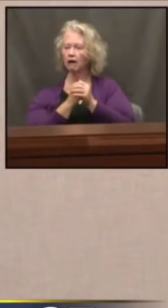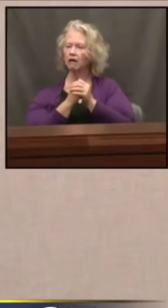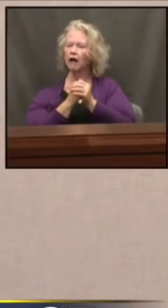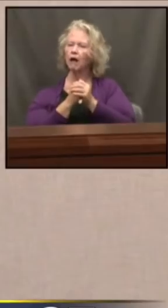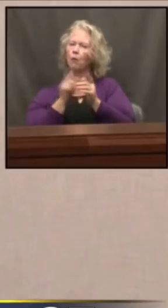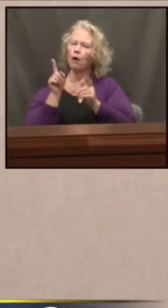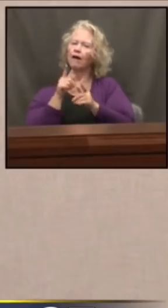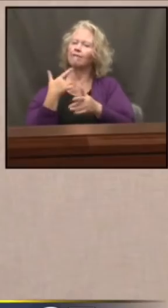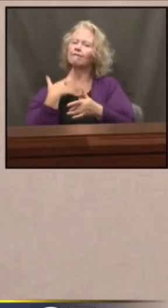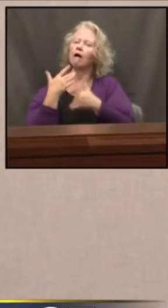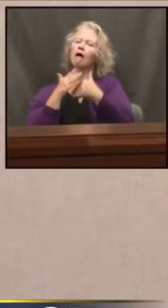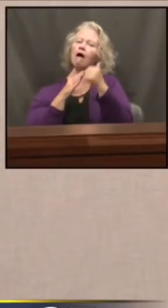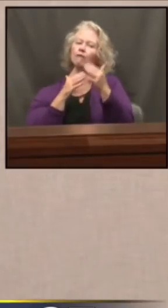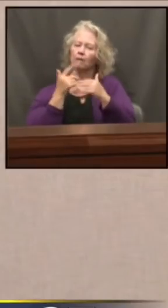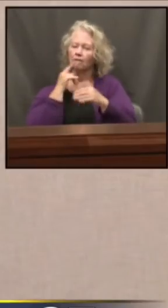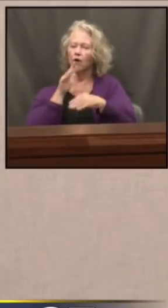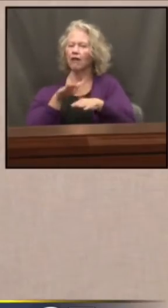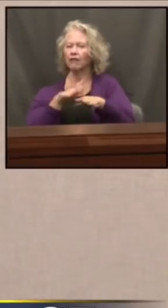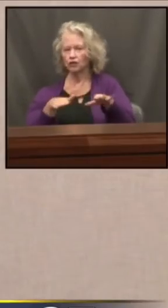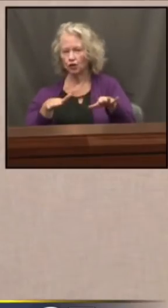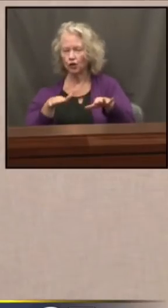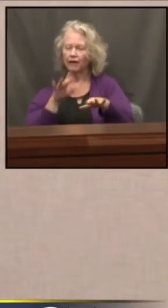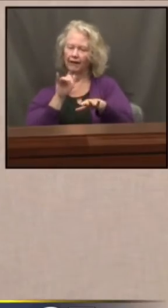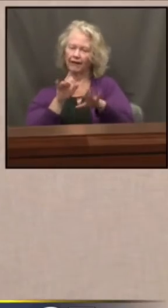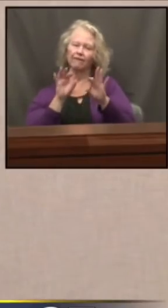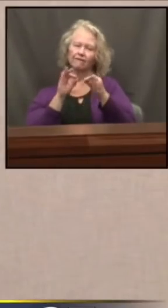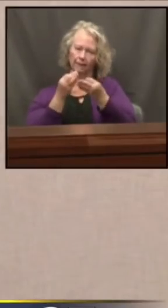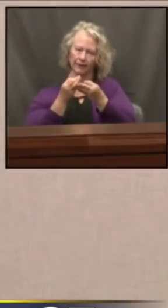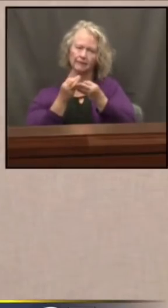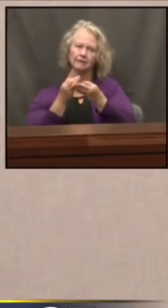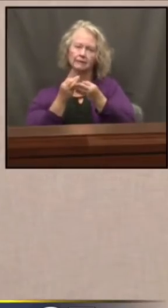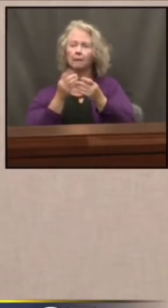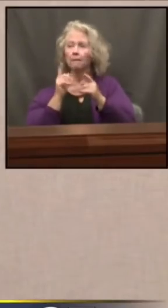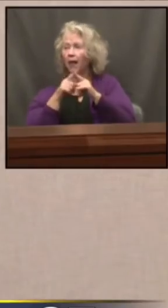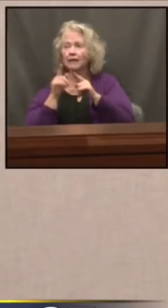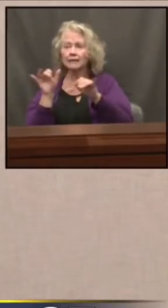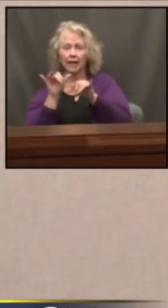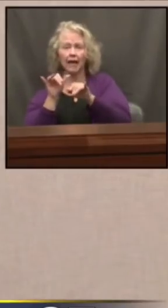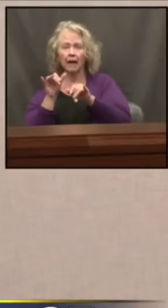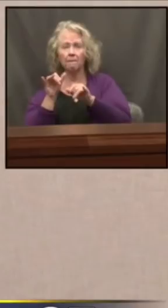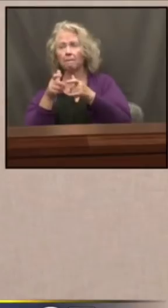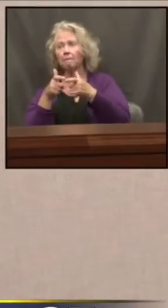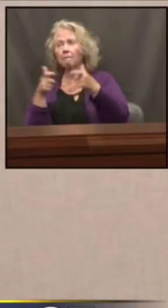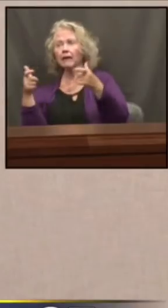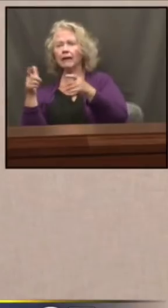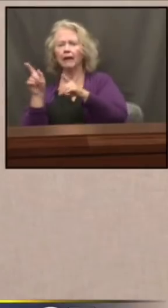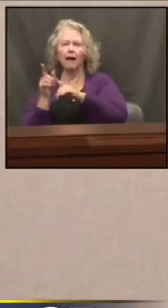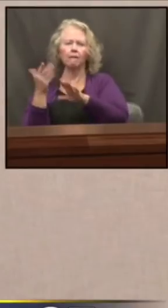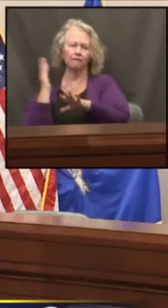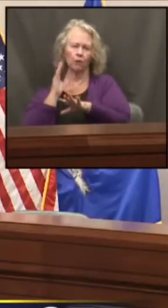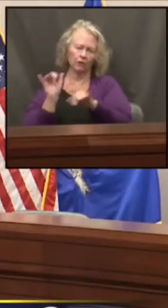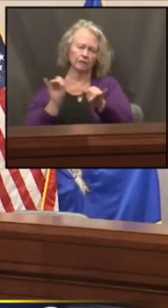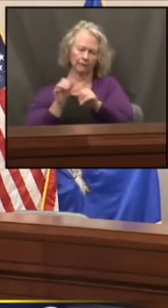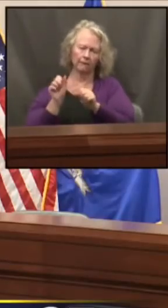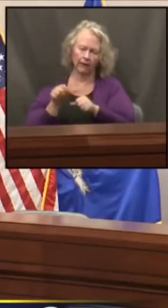comfortable for children and families, in addition to some of the more traditional vaccination sites that exist.